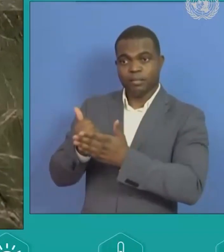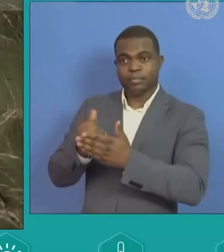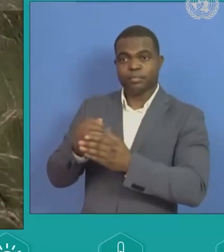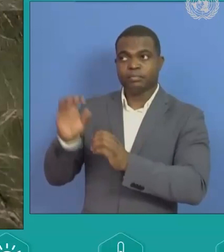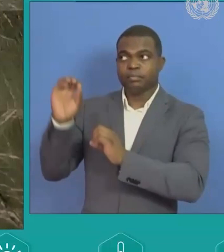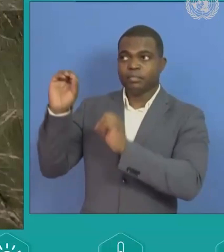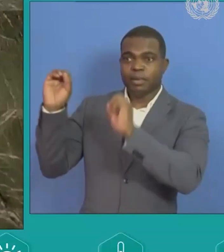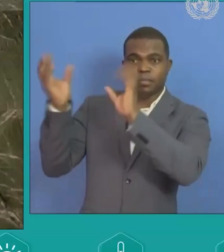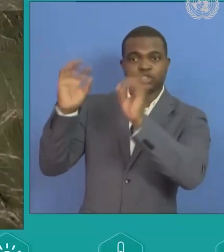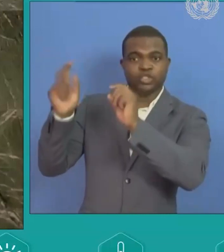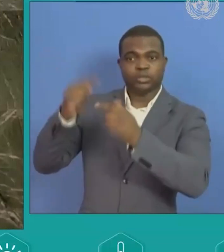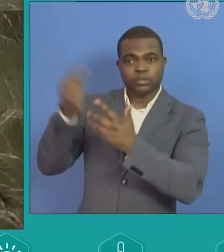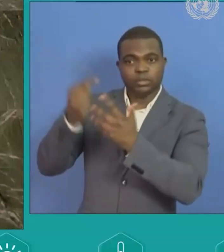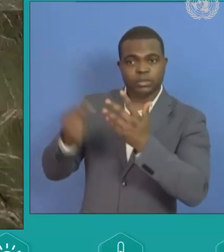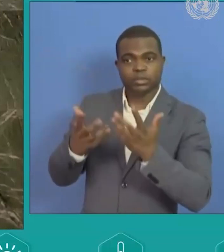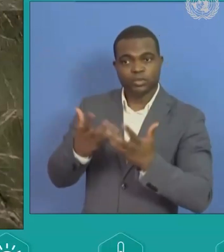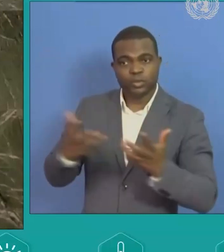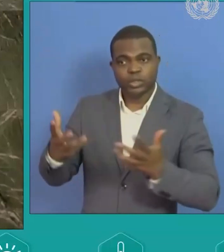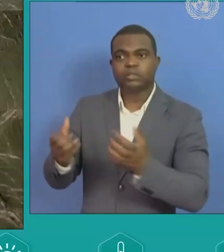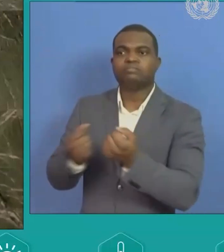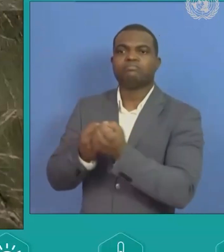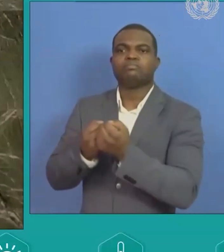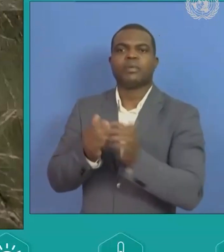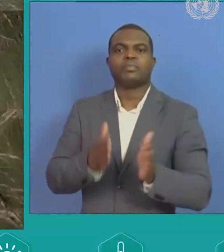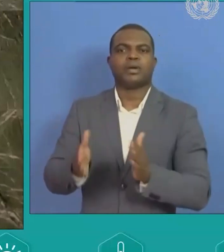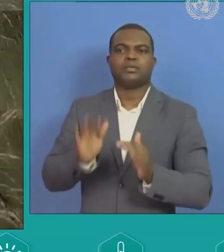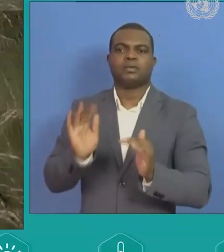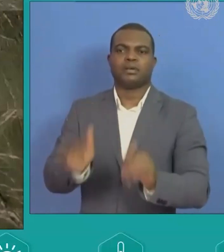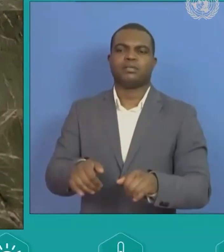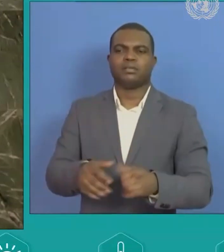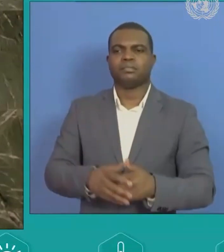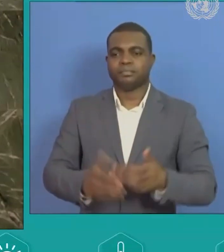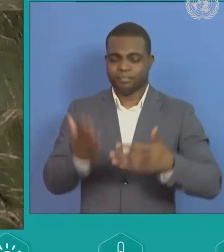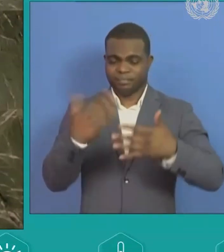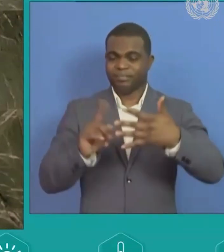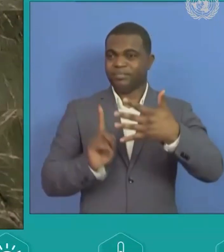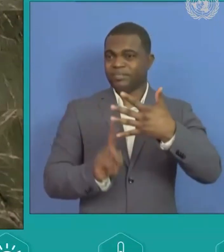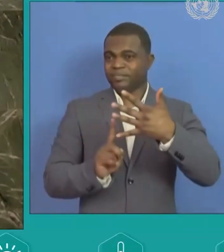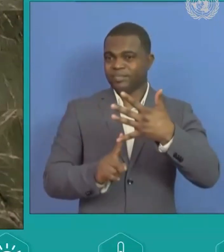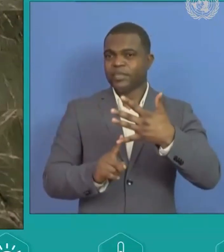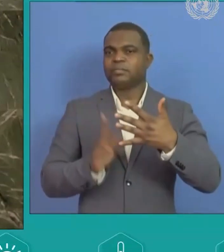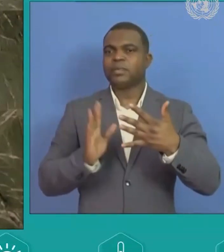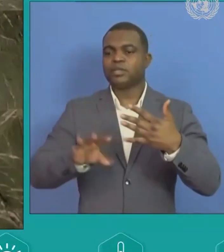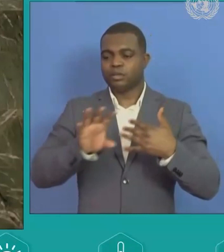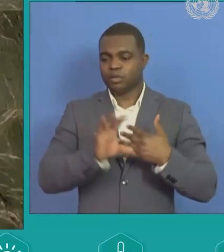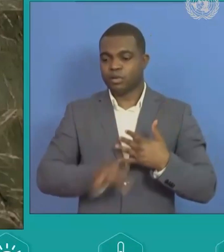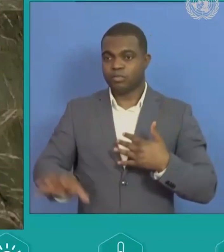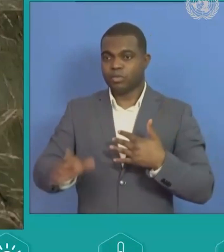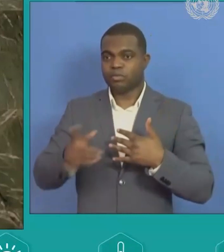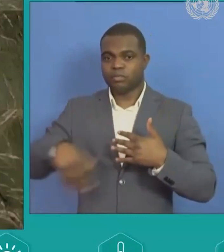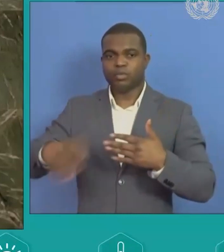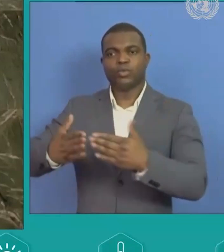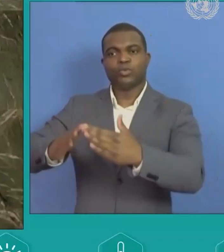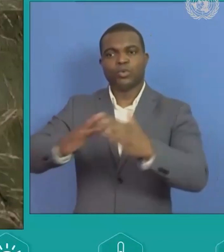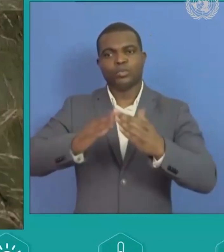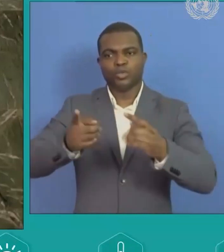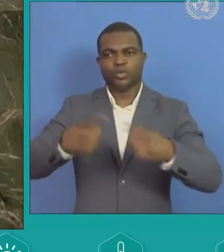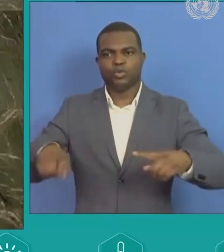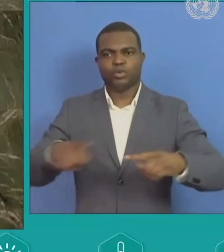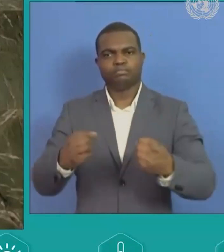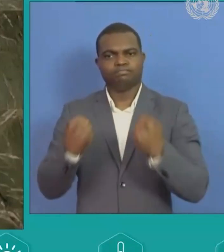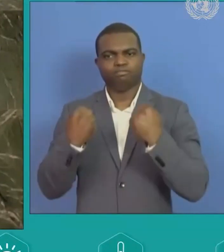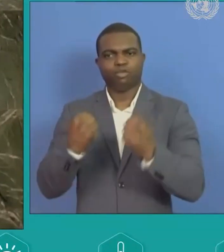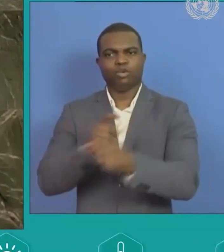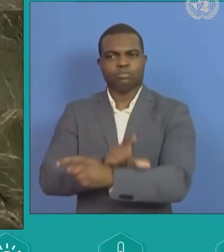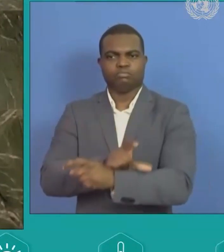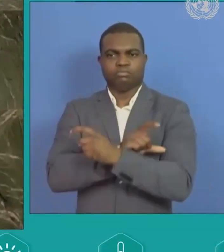prepare for and respond to natural disasters, promoting community-led disaster risk reduction initiatives, and ensuring that